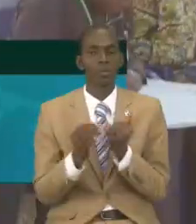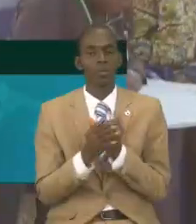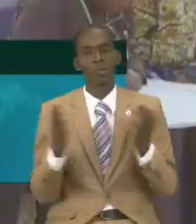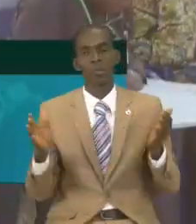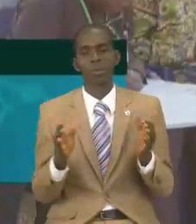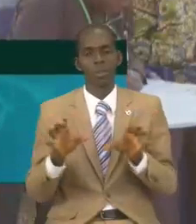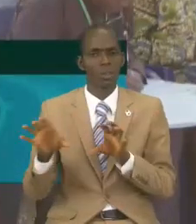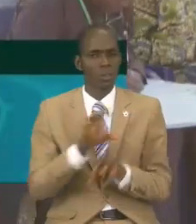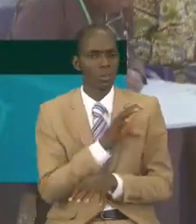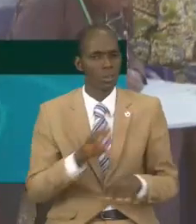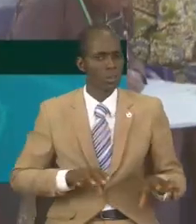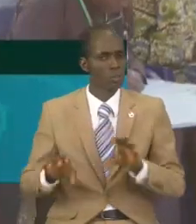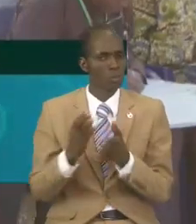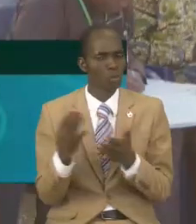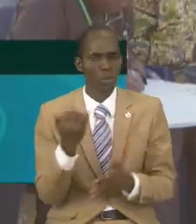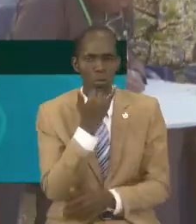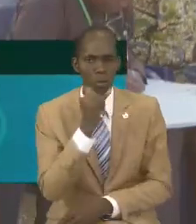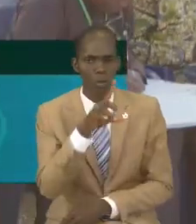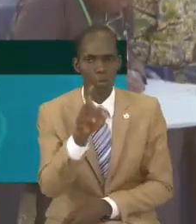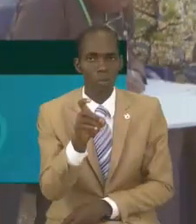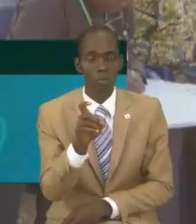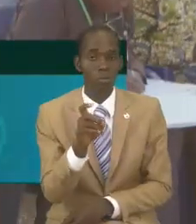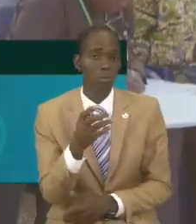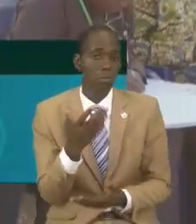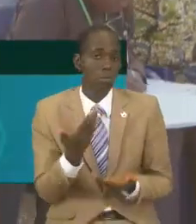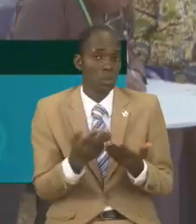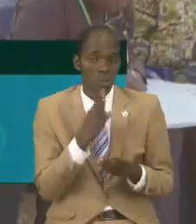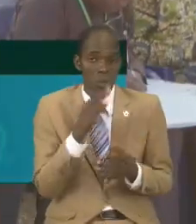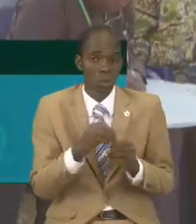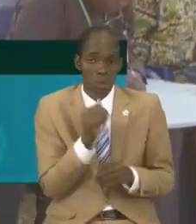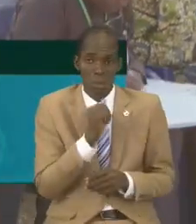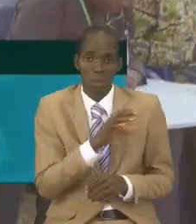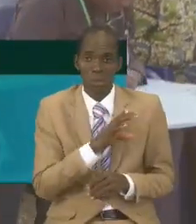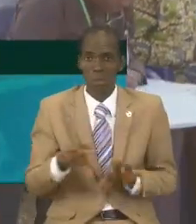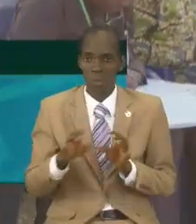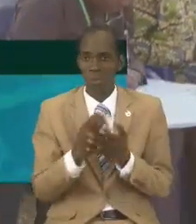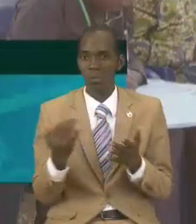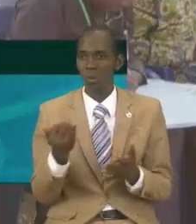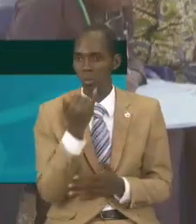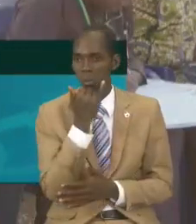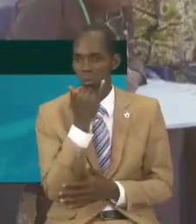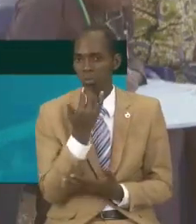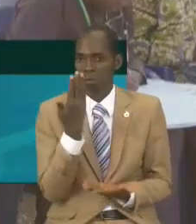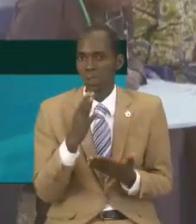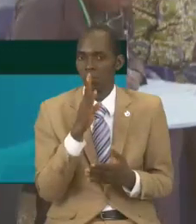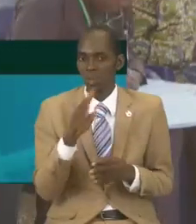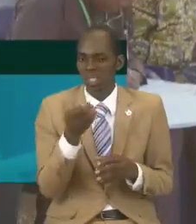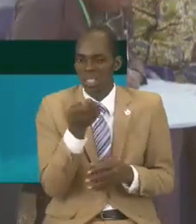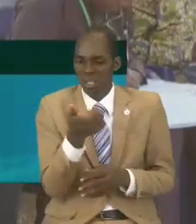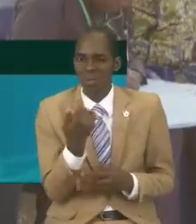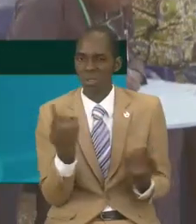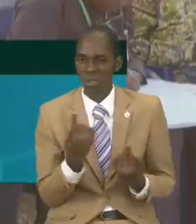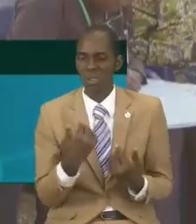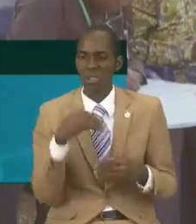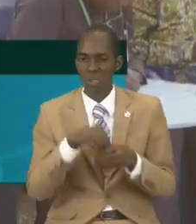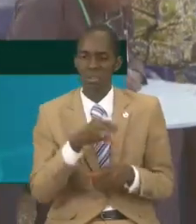something wrong? Probably in secret. Probably a little thing. Probably